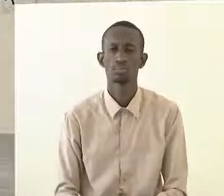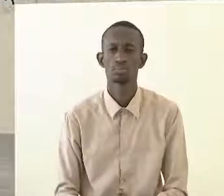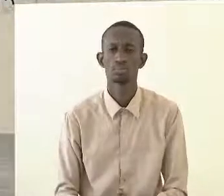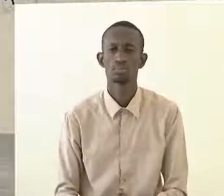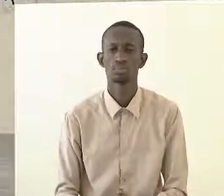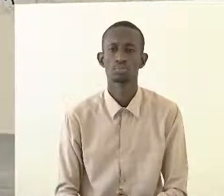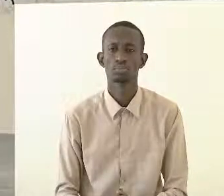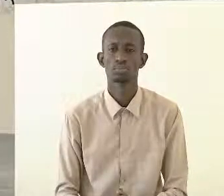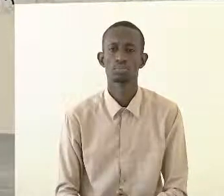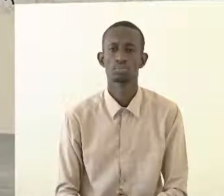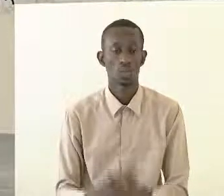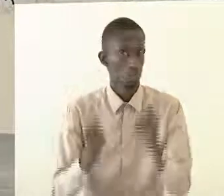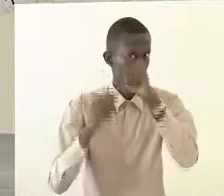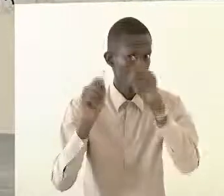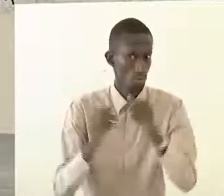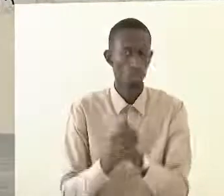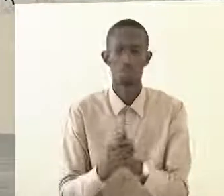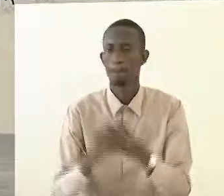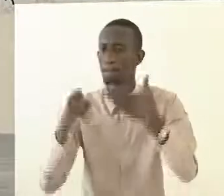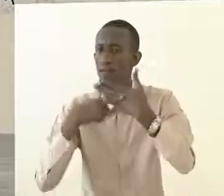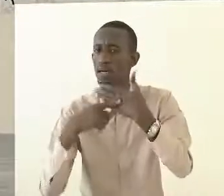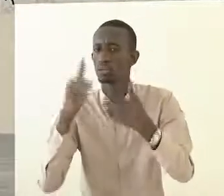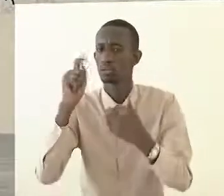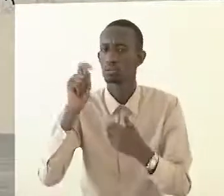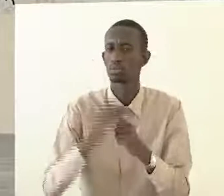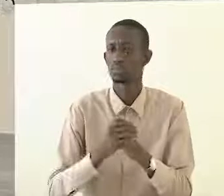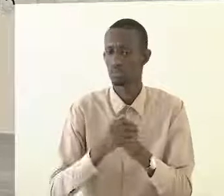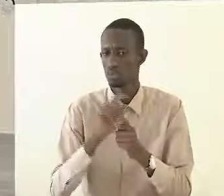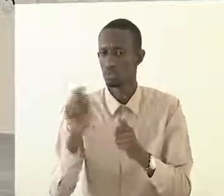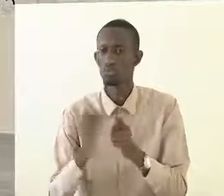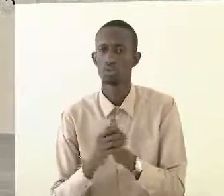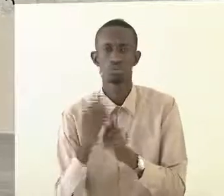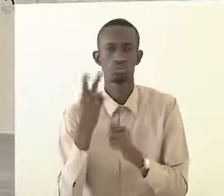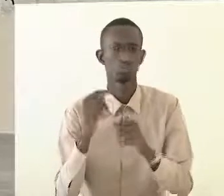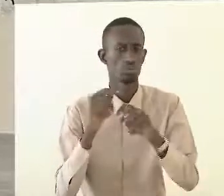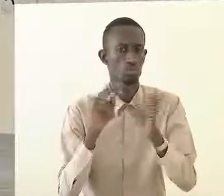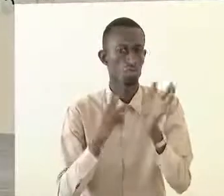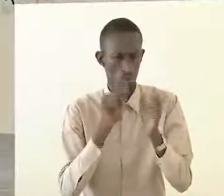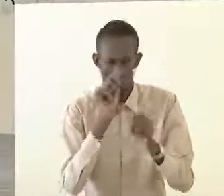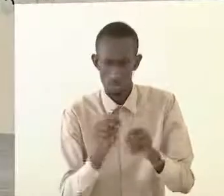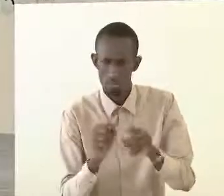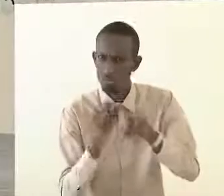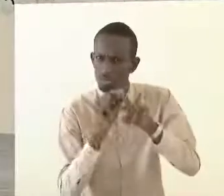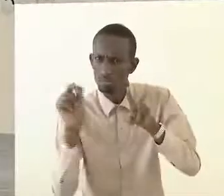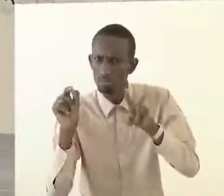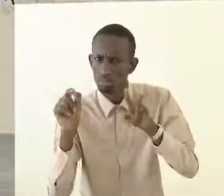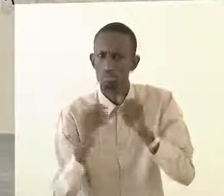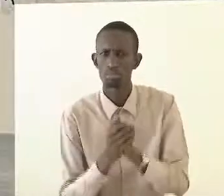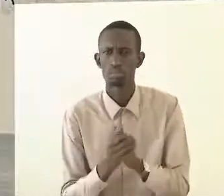integral of minus dt over 2 divided by square root of all of this is